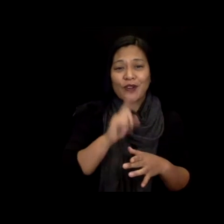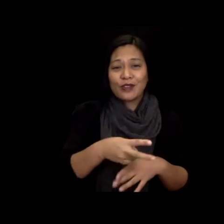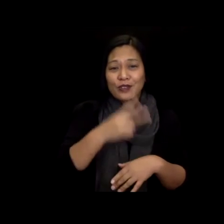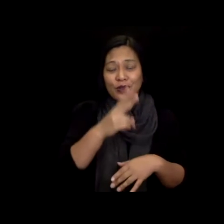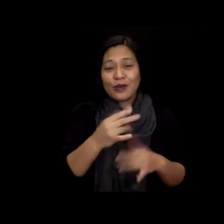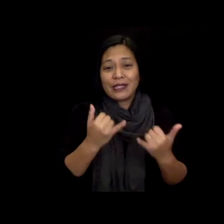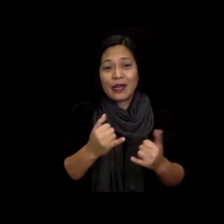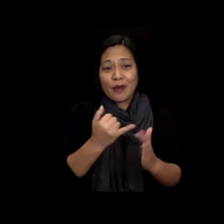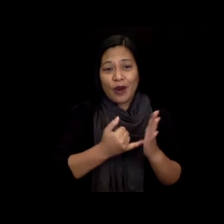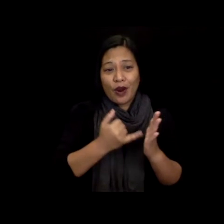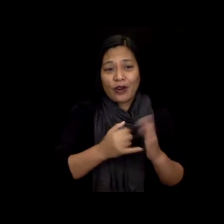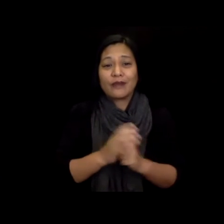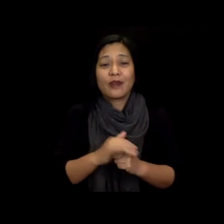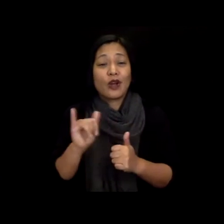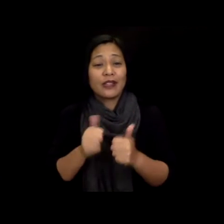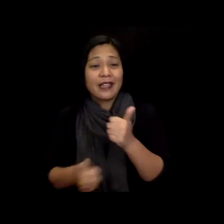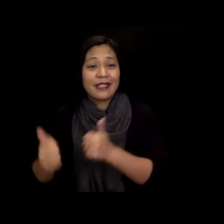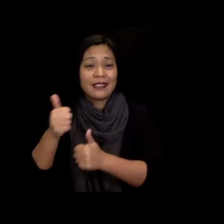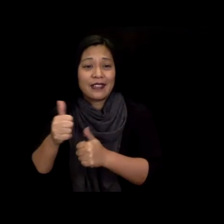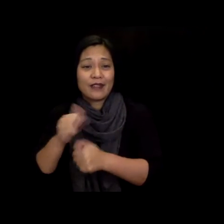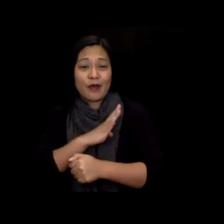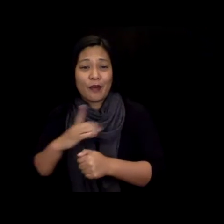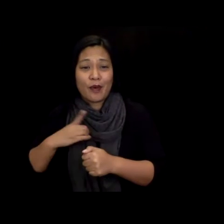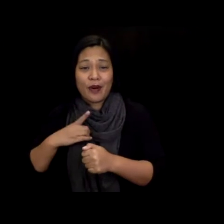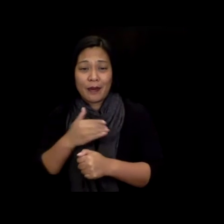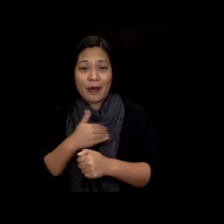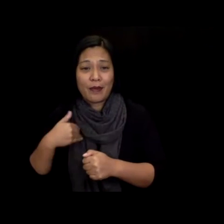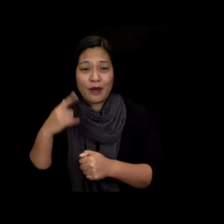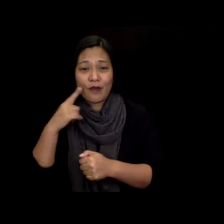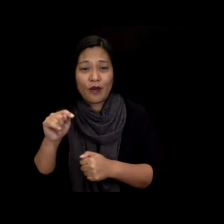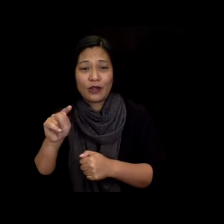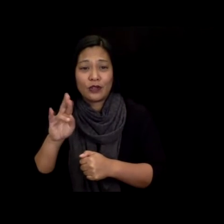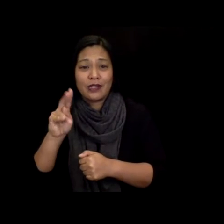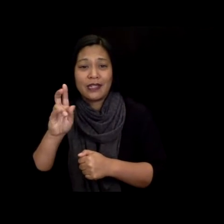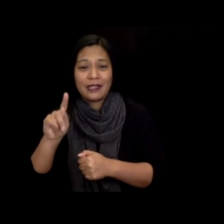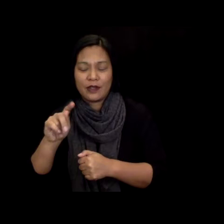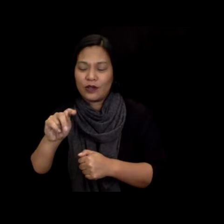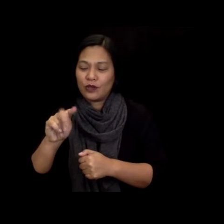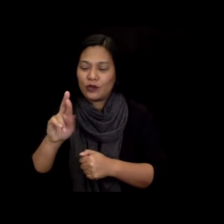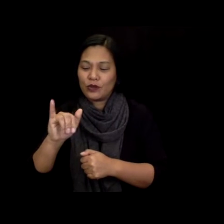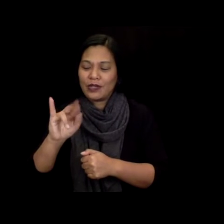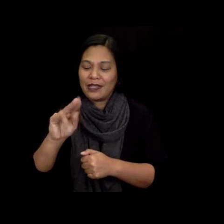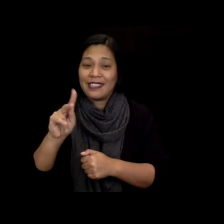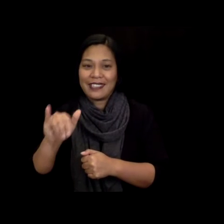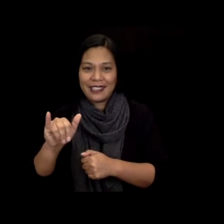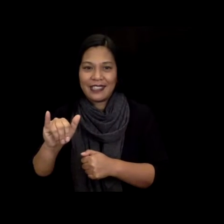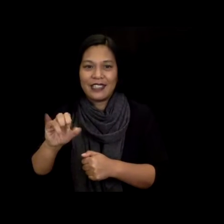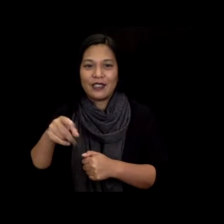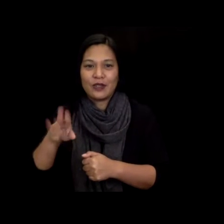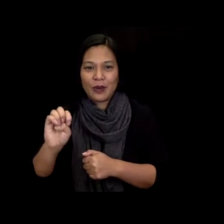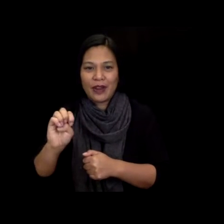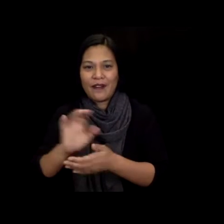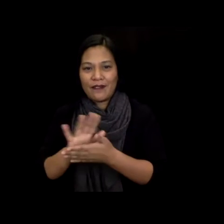an executive board member of Trinity Square Video. I will begin by introducing